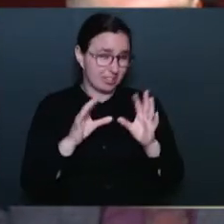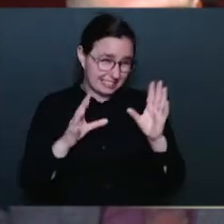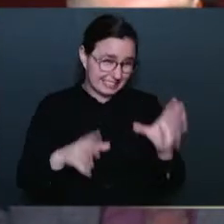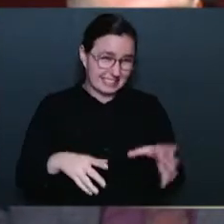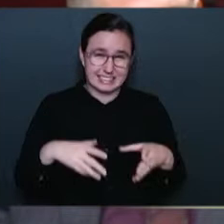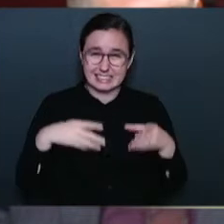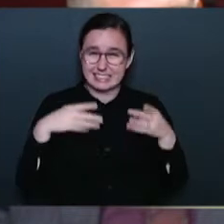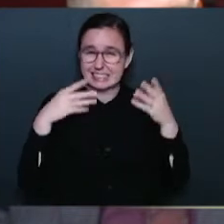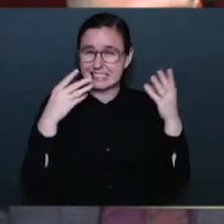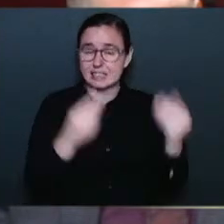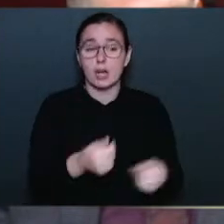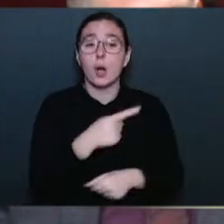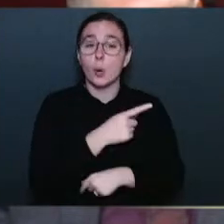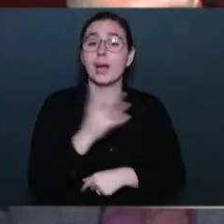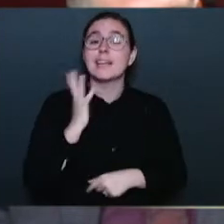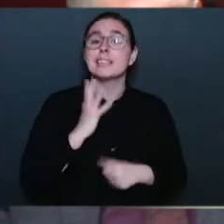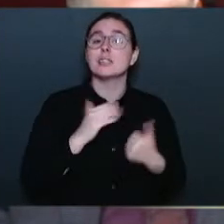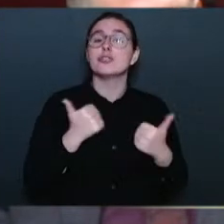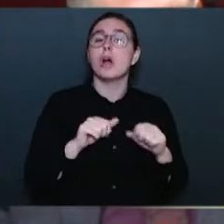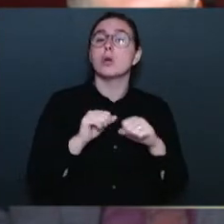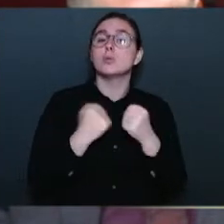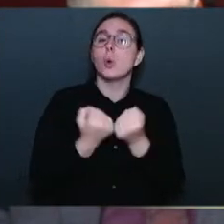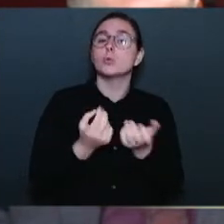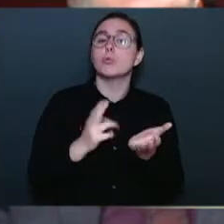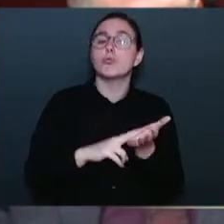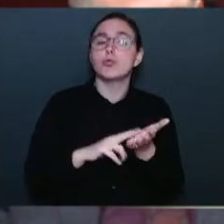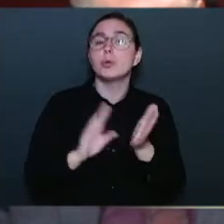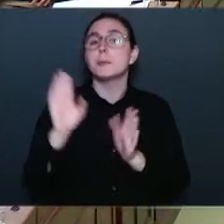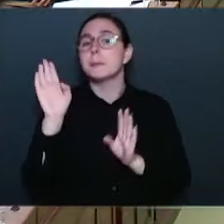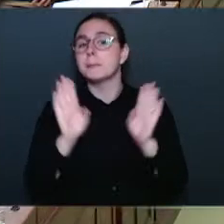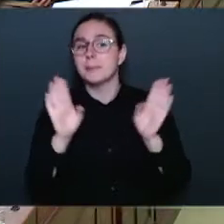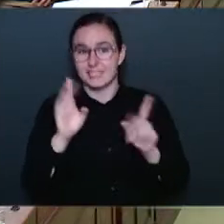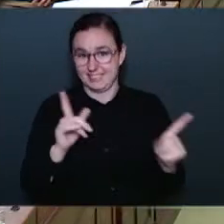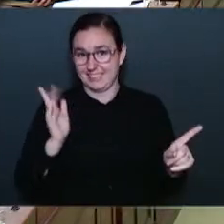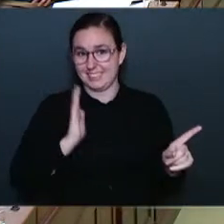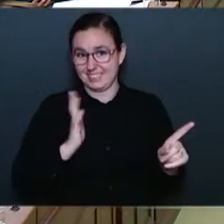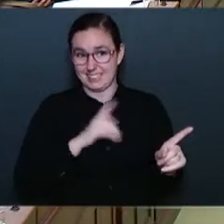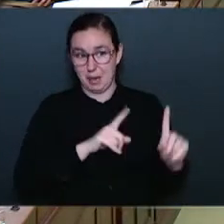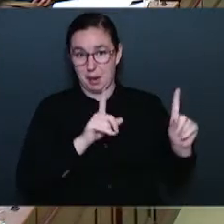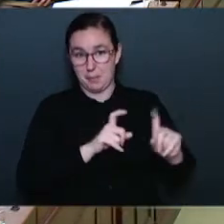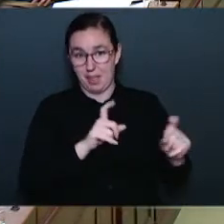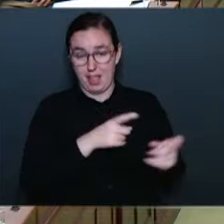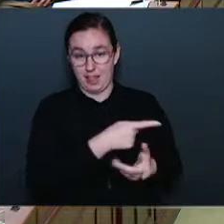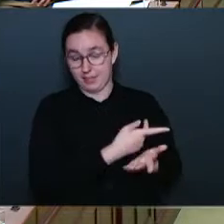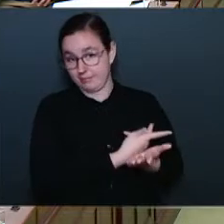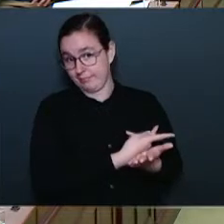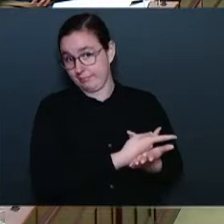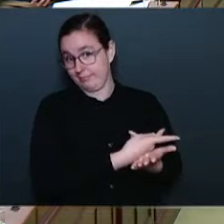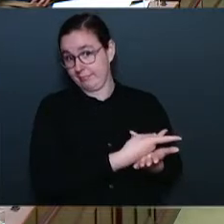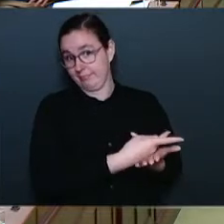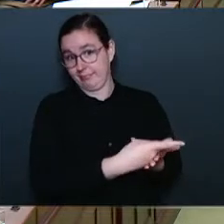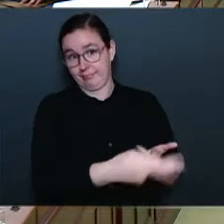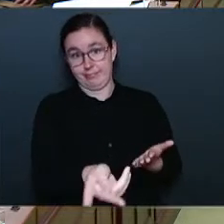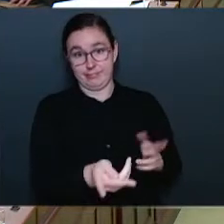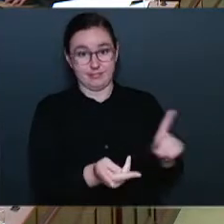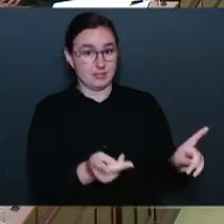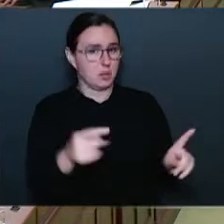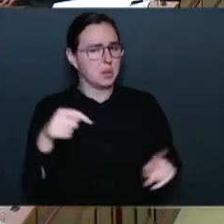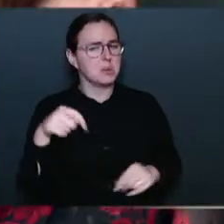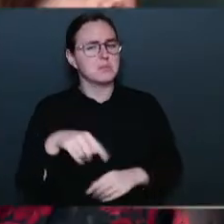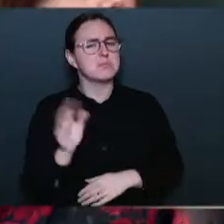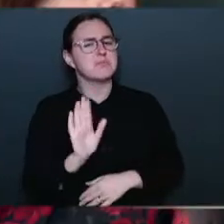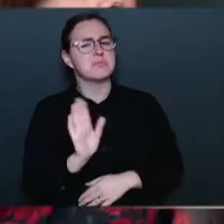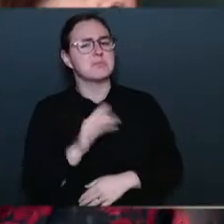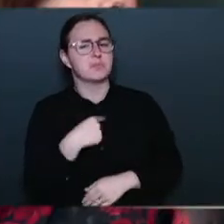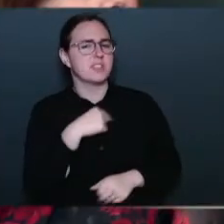persistent when he's not accosting accredited members of the legislative Prescott The Honorable the number four Calgary Glenn more